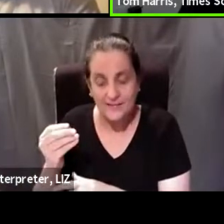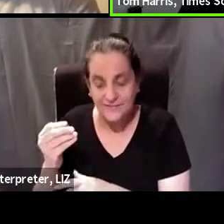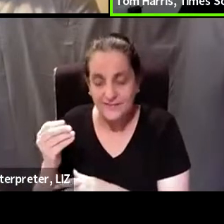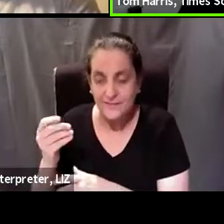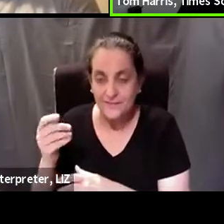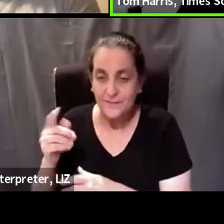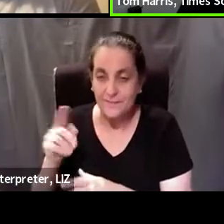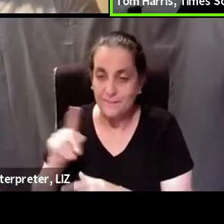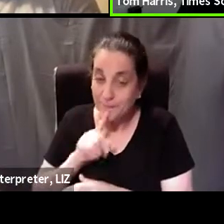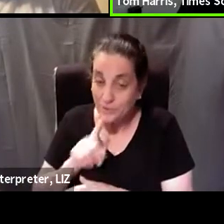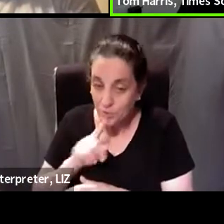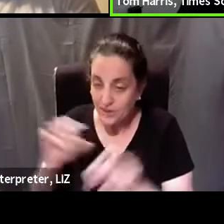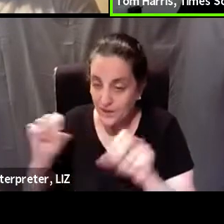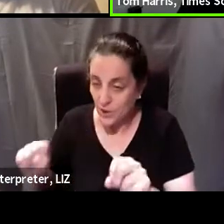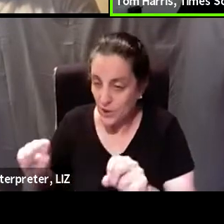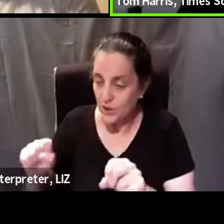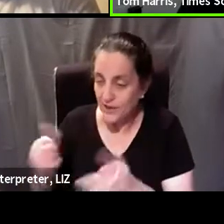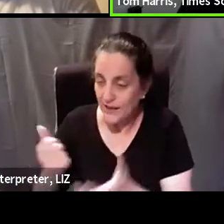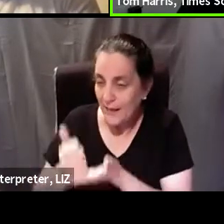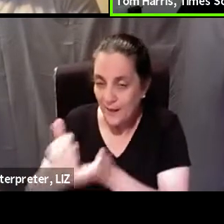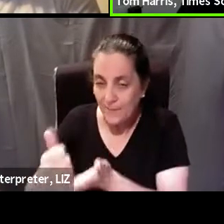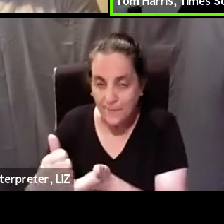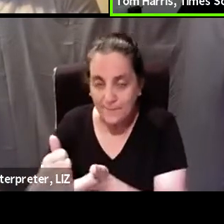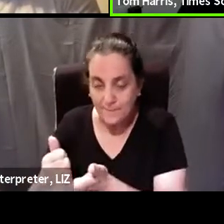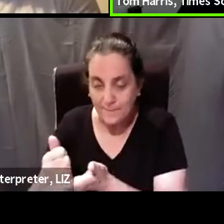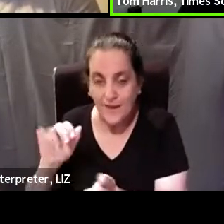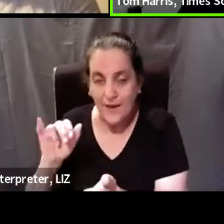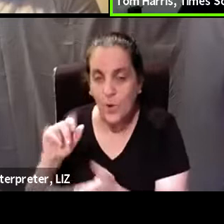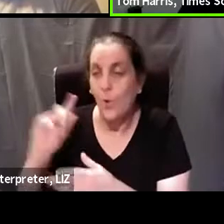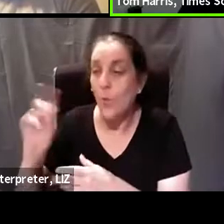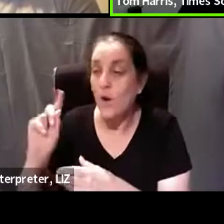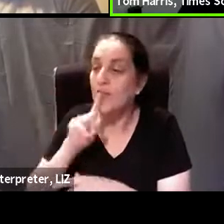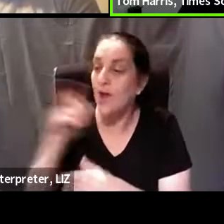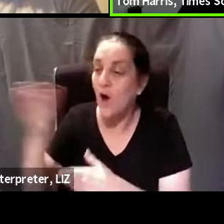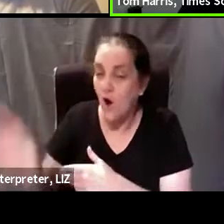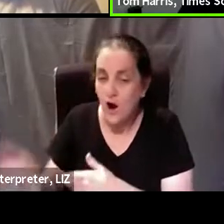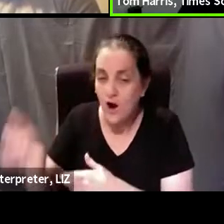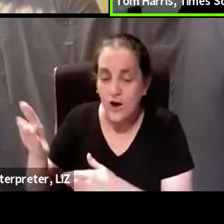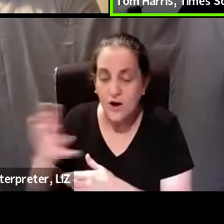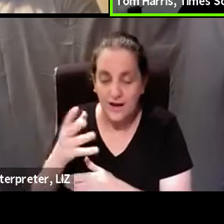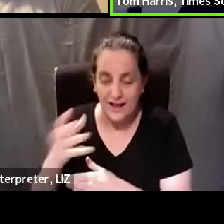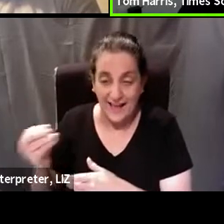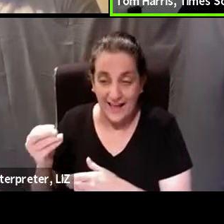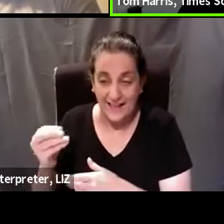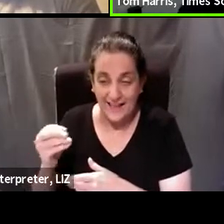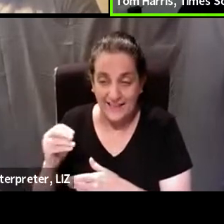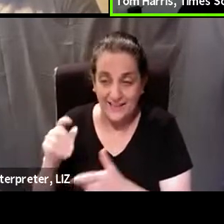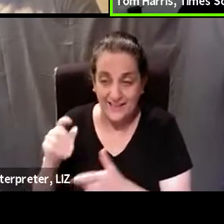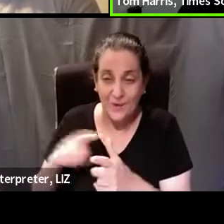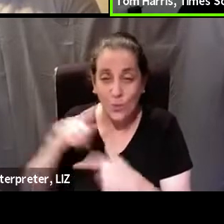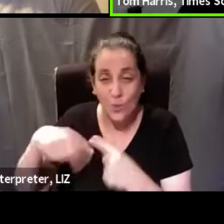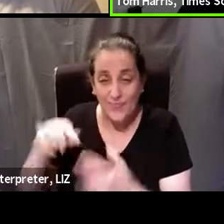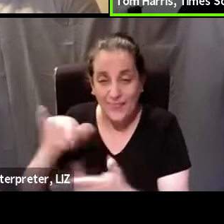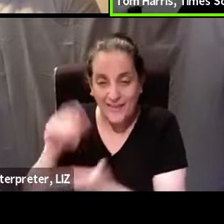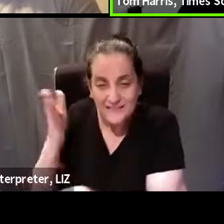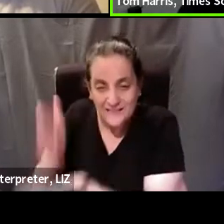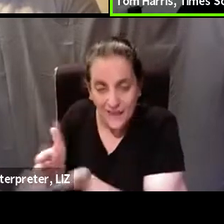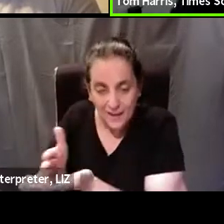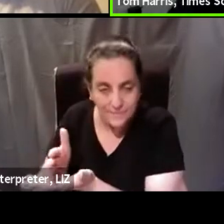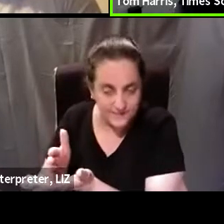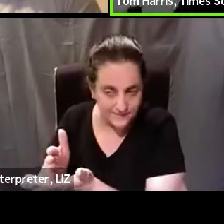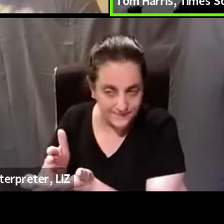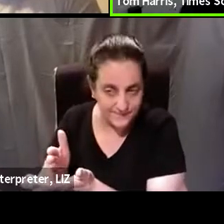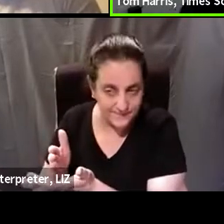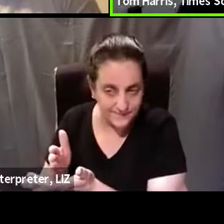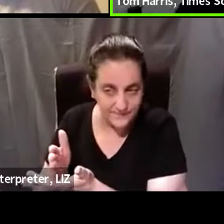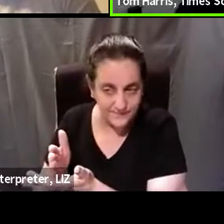and then bring them to another level. And that all stopped. We had to stay apart. They were in, they couldn't